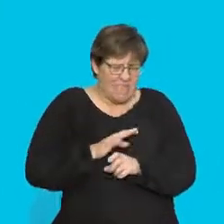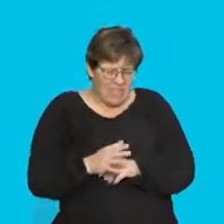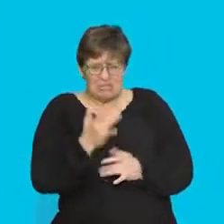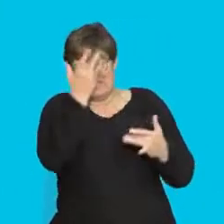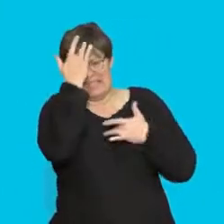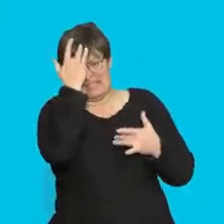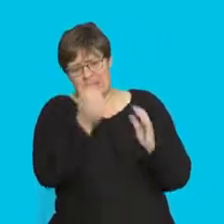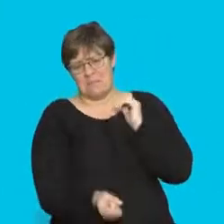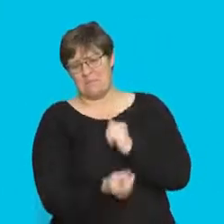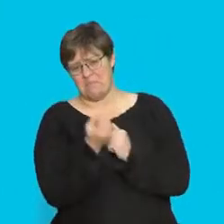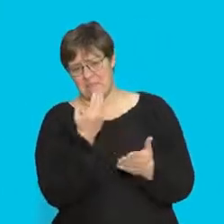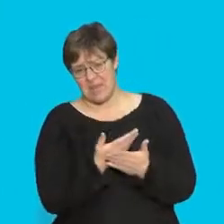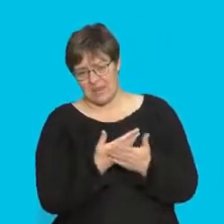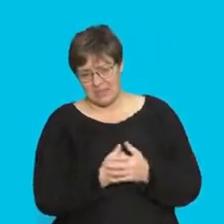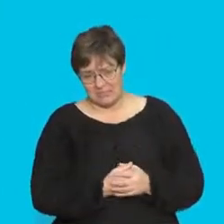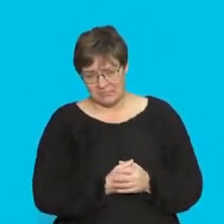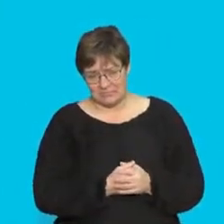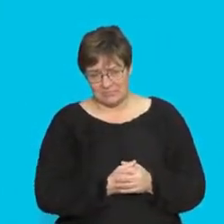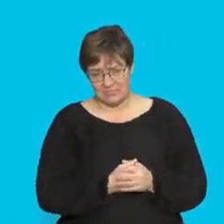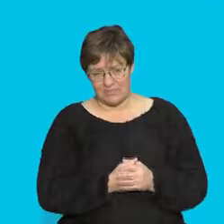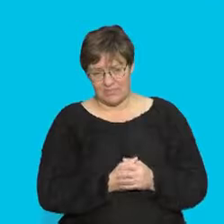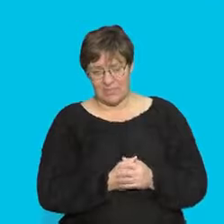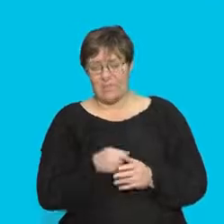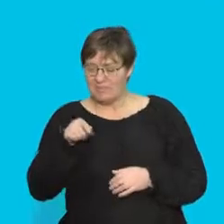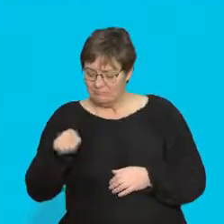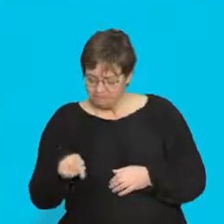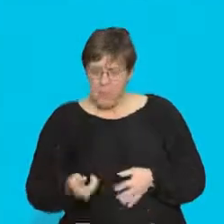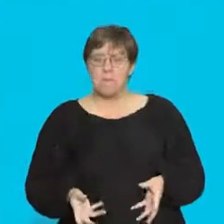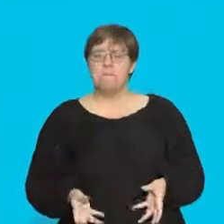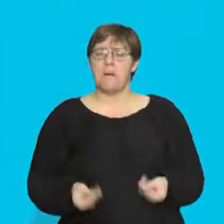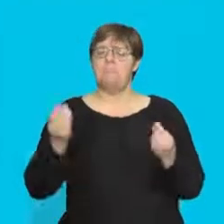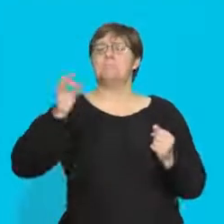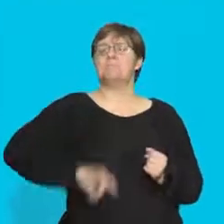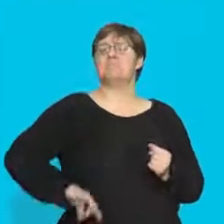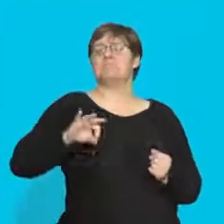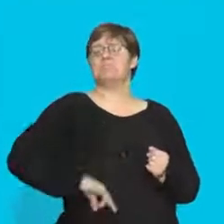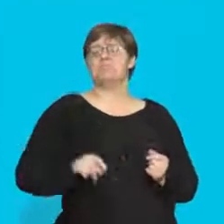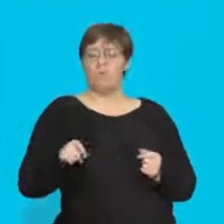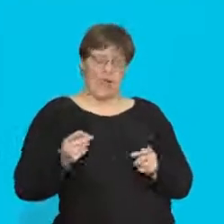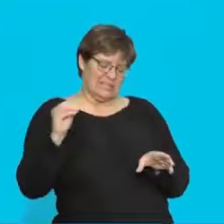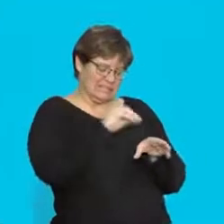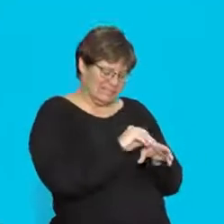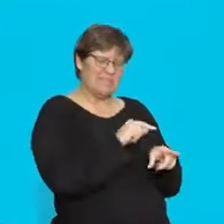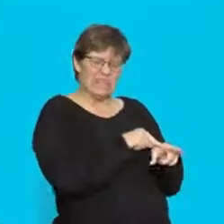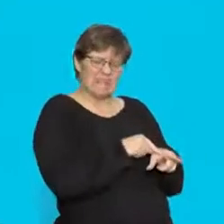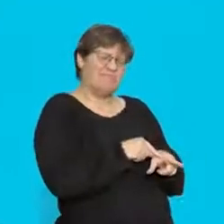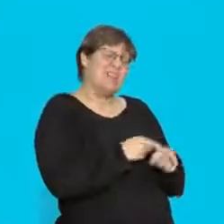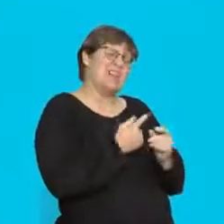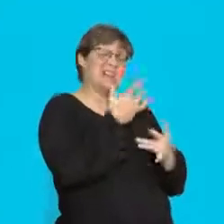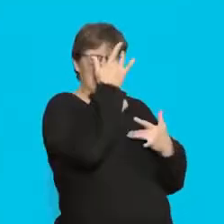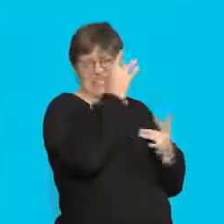is getting an infection or an irritation, because sometimes the ticks have other